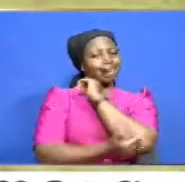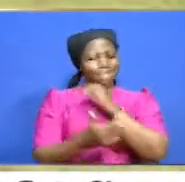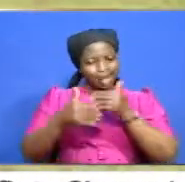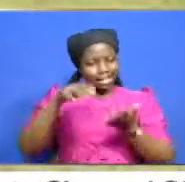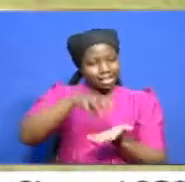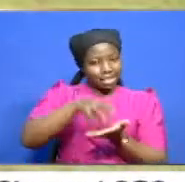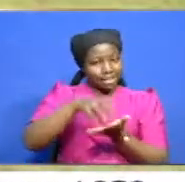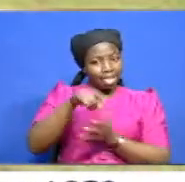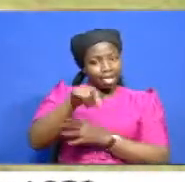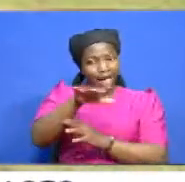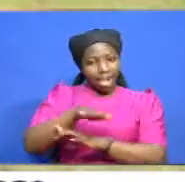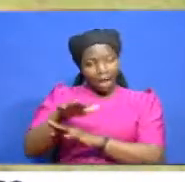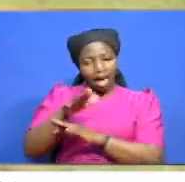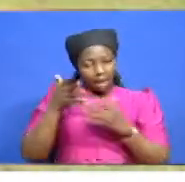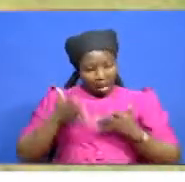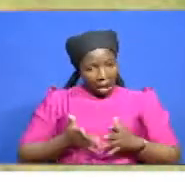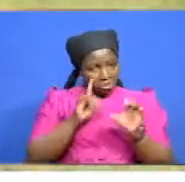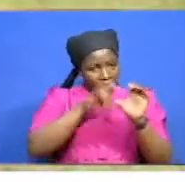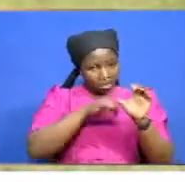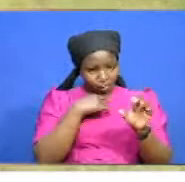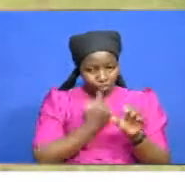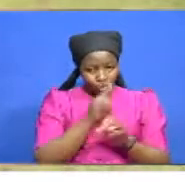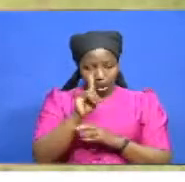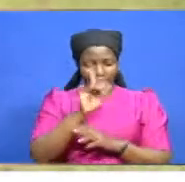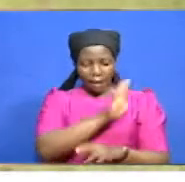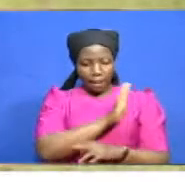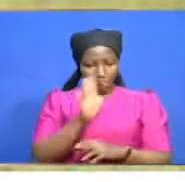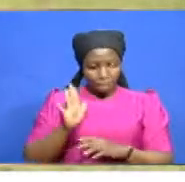Mwakirunge. And right now I'll be joined by one of the board of